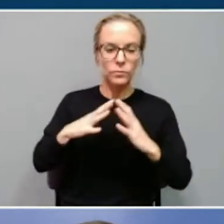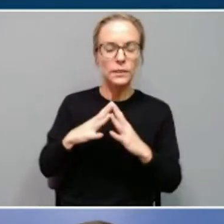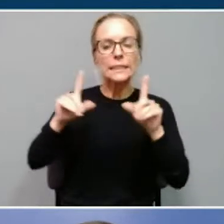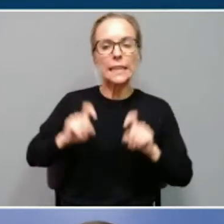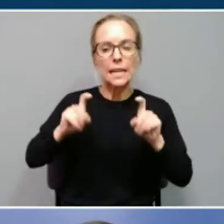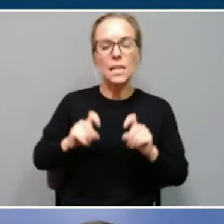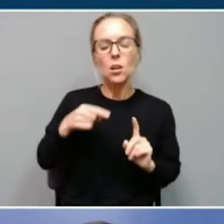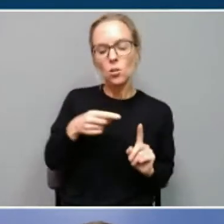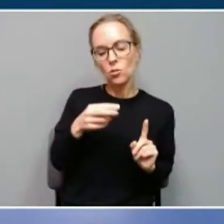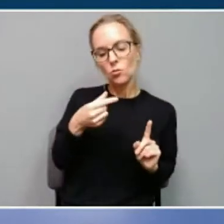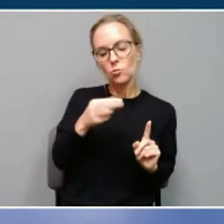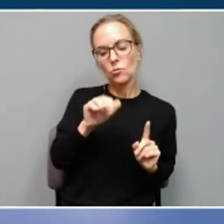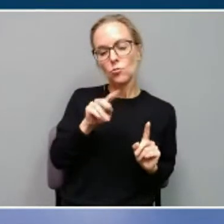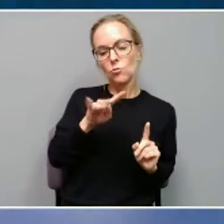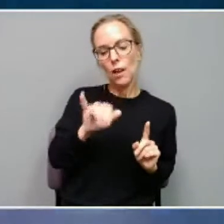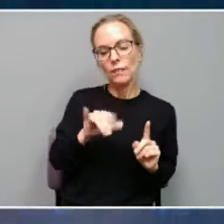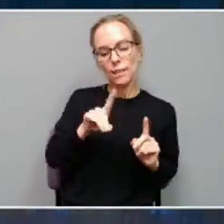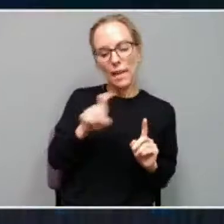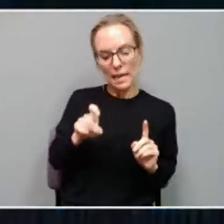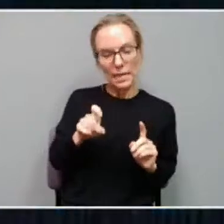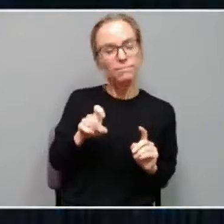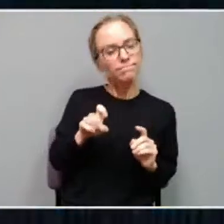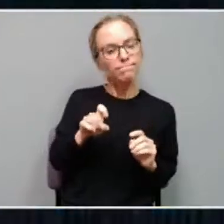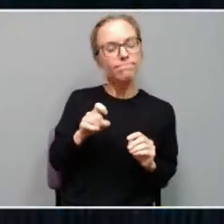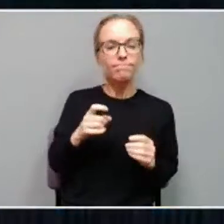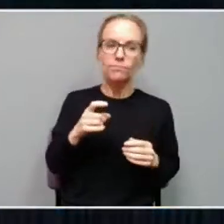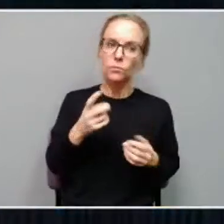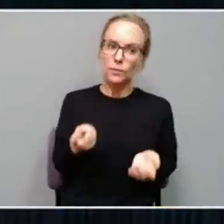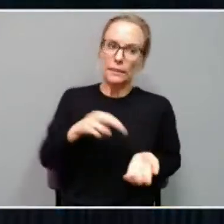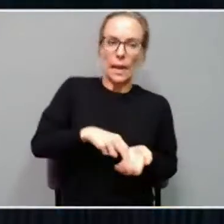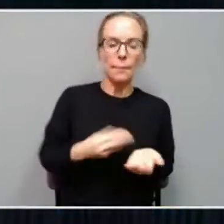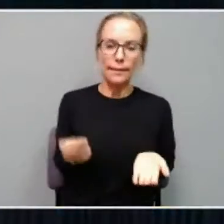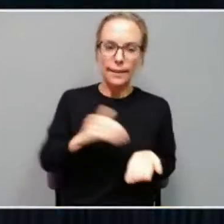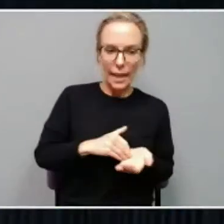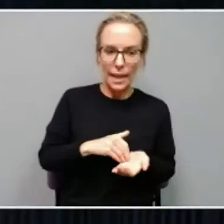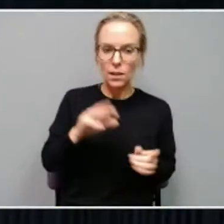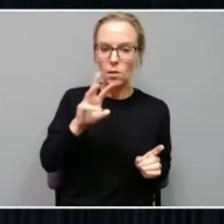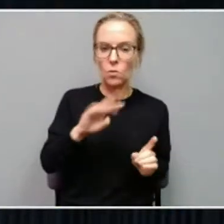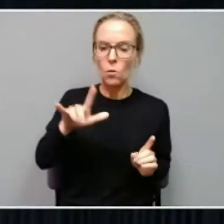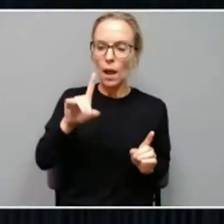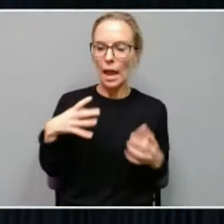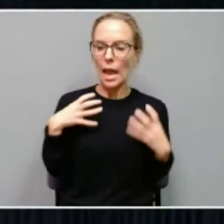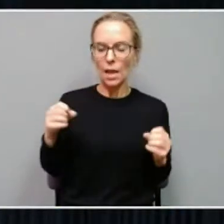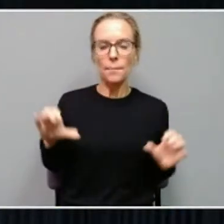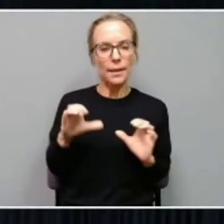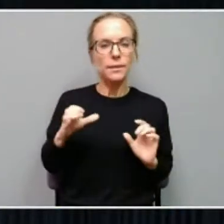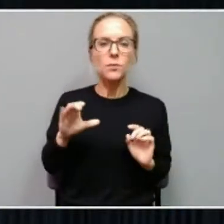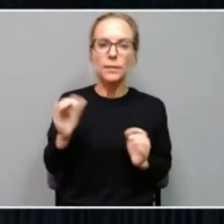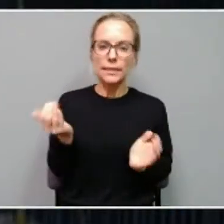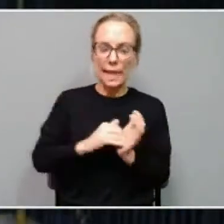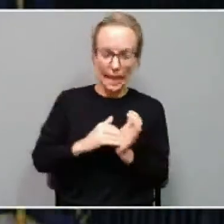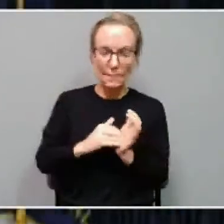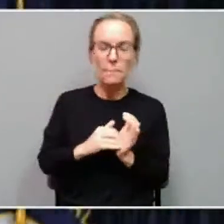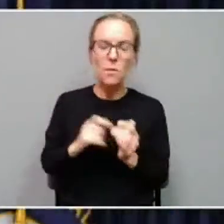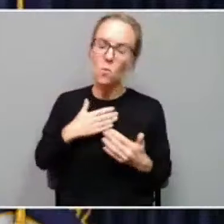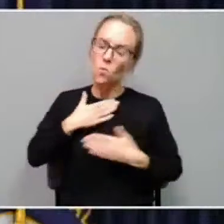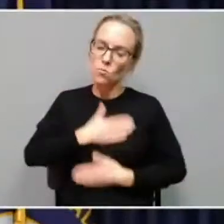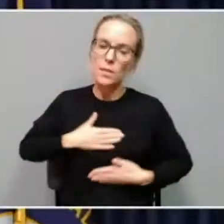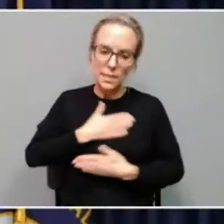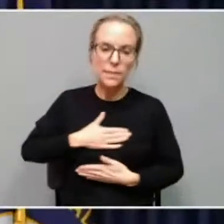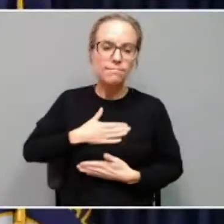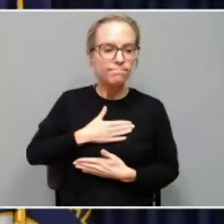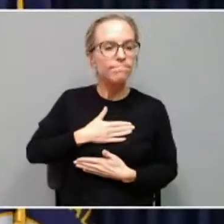Diagnostics stepping up again, and Wild Health been there as well. We appreciate all